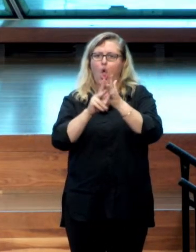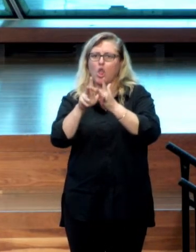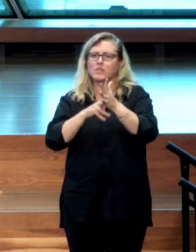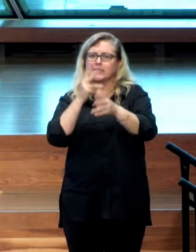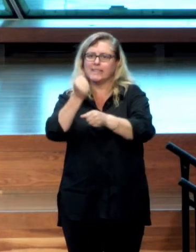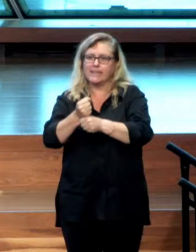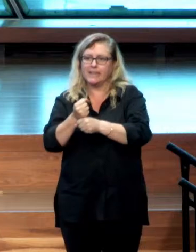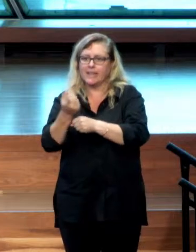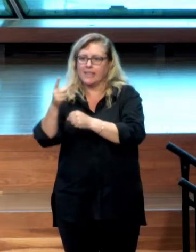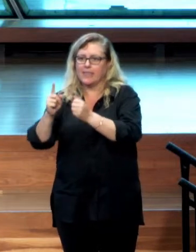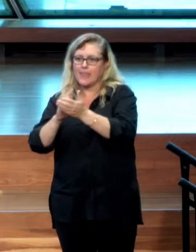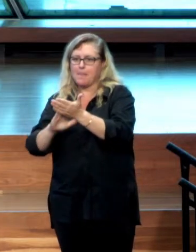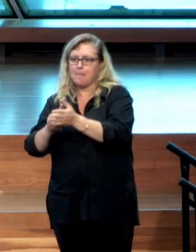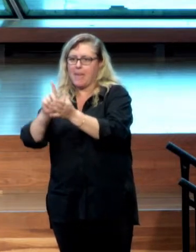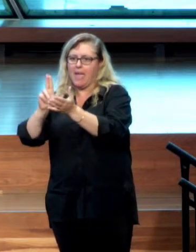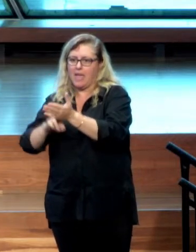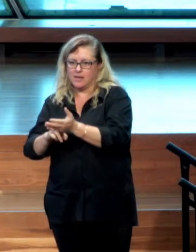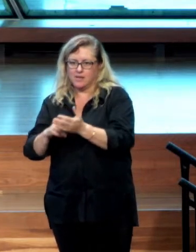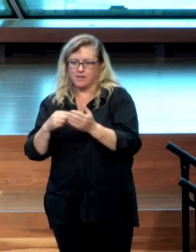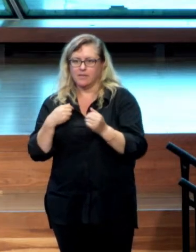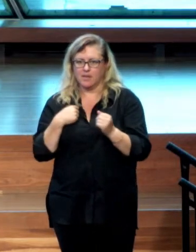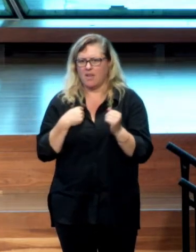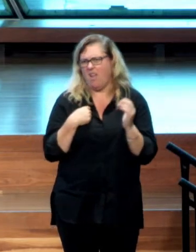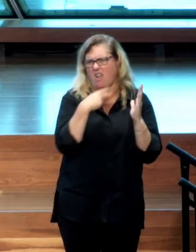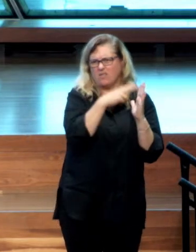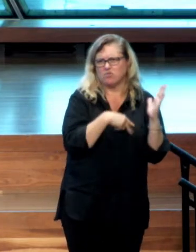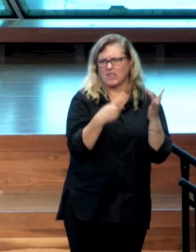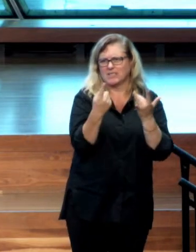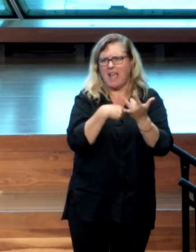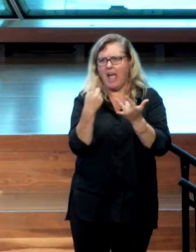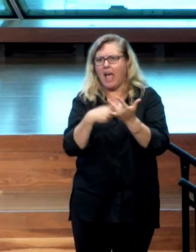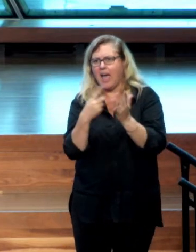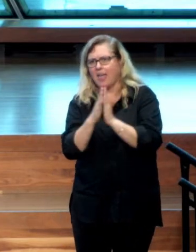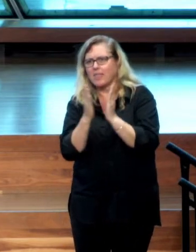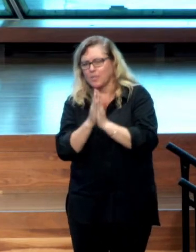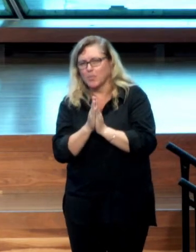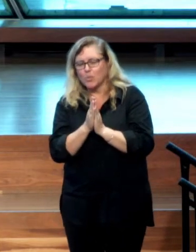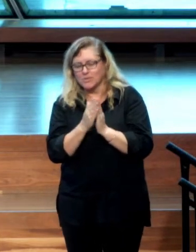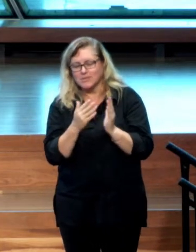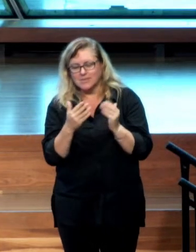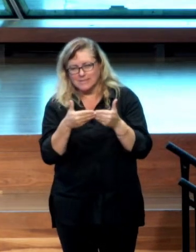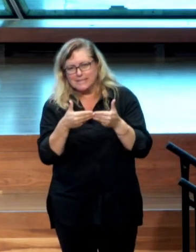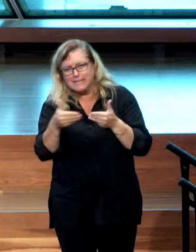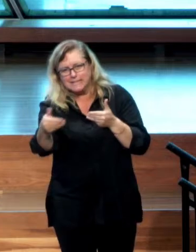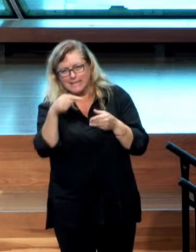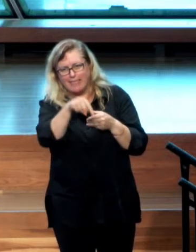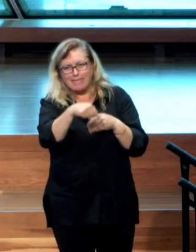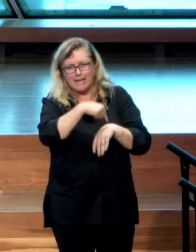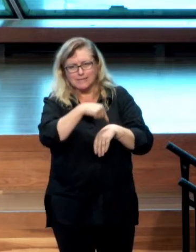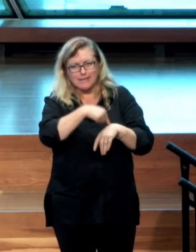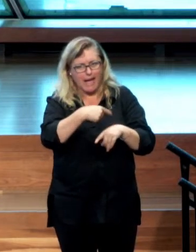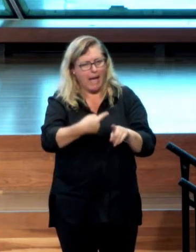And I've read many others, obviously, since. But that